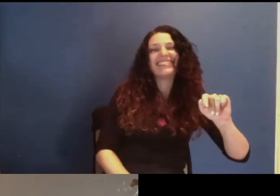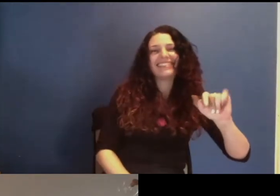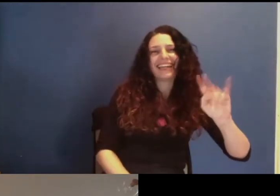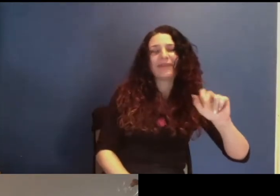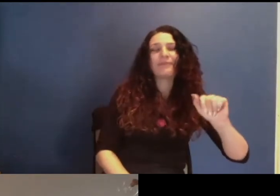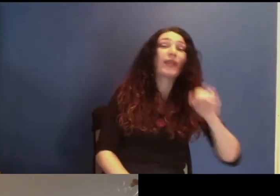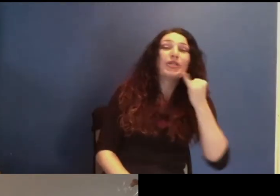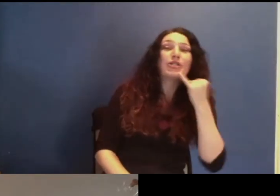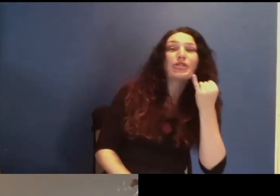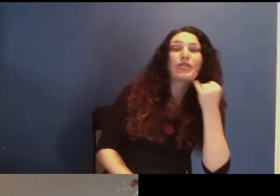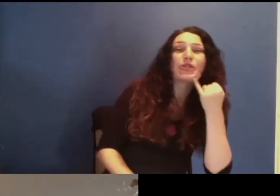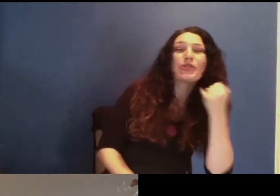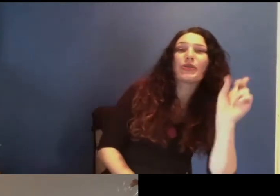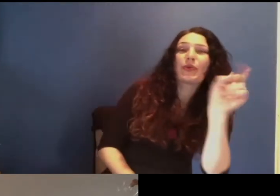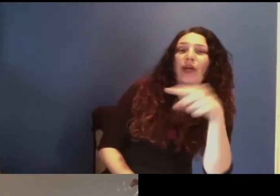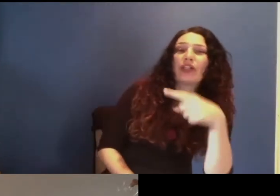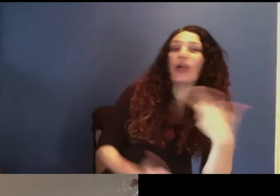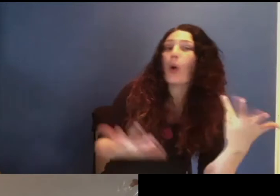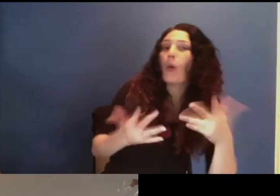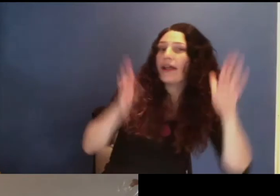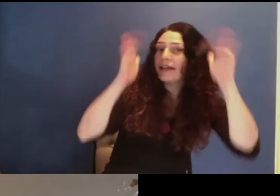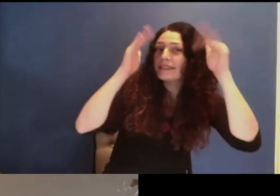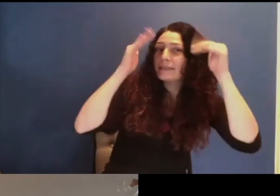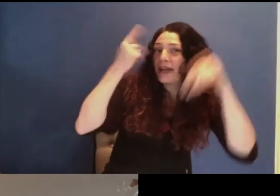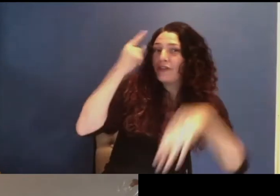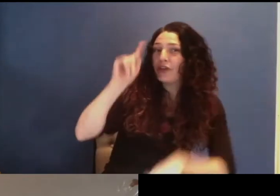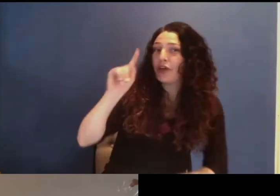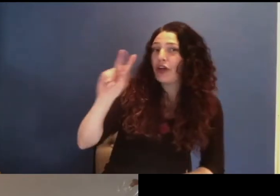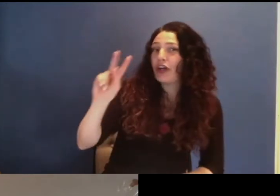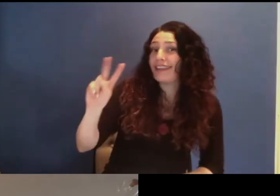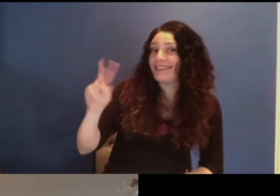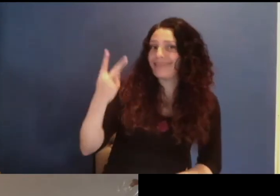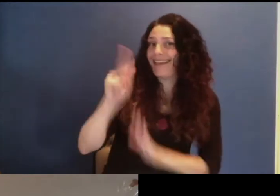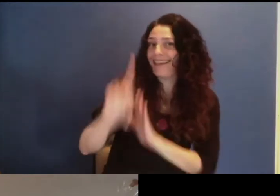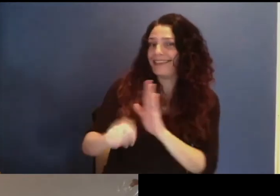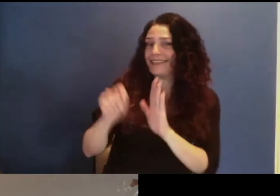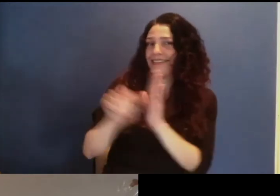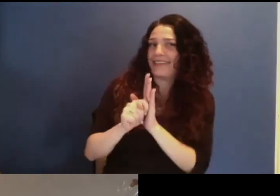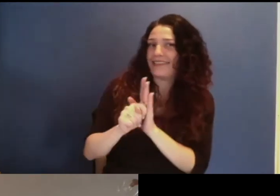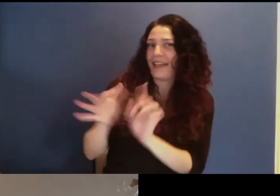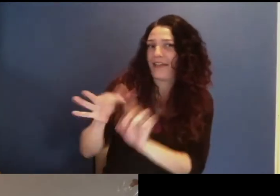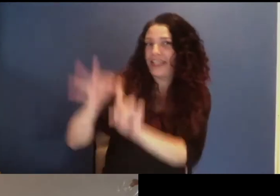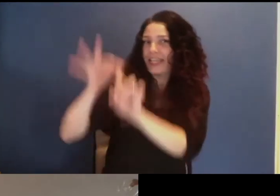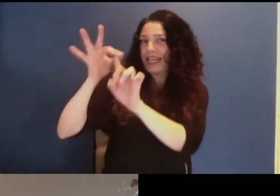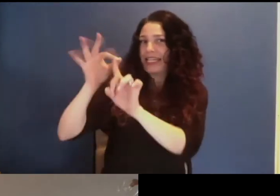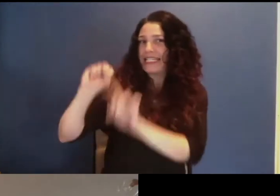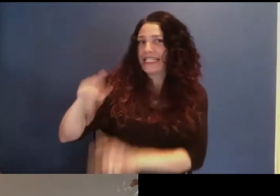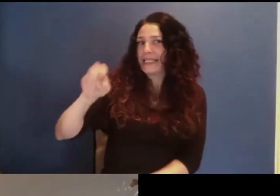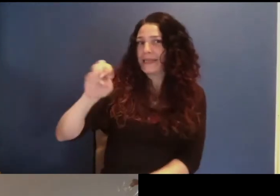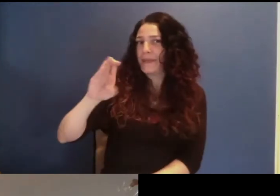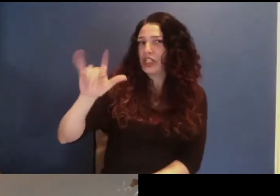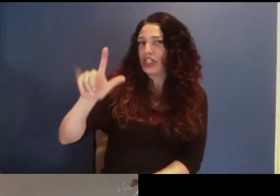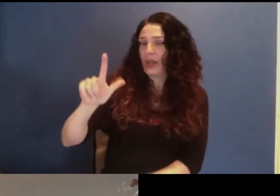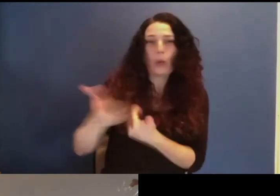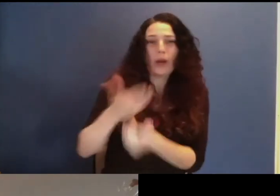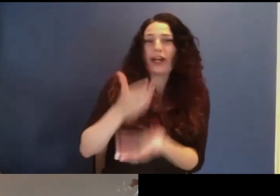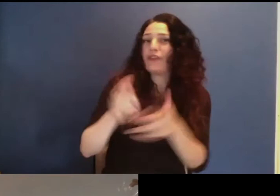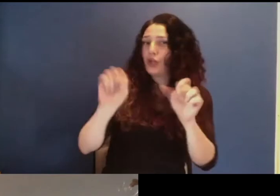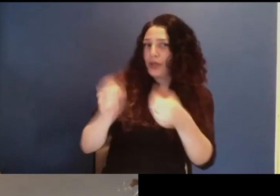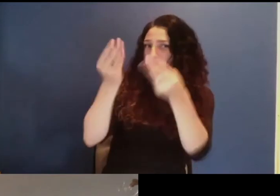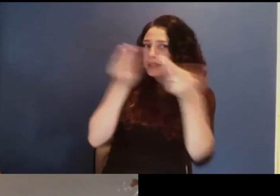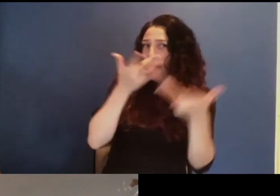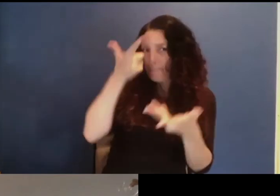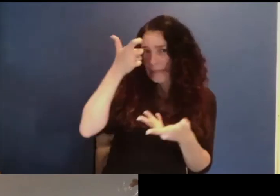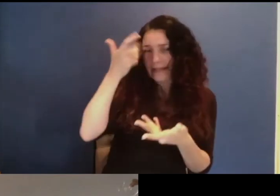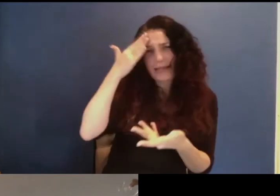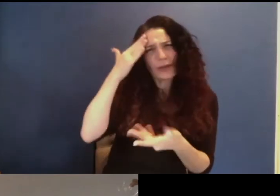season 2 of Special? Oh my God. Whatever you can tell us, because I know right before everything happened, you were